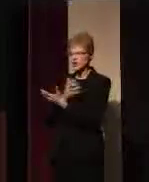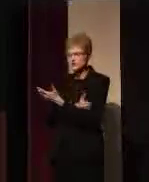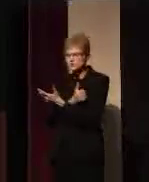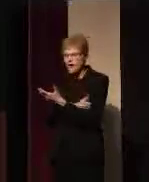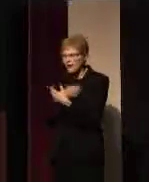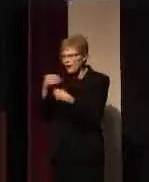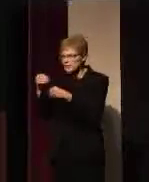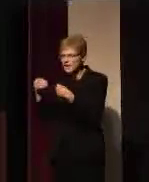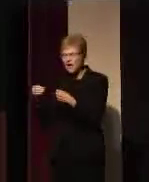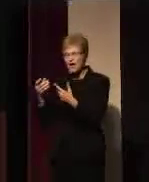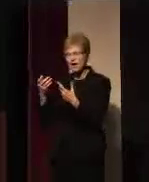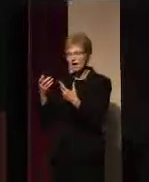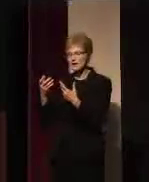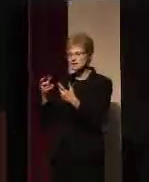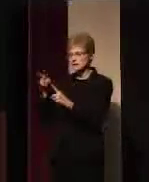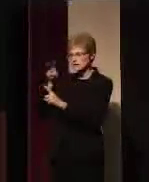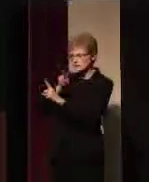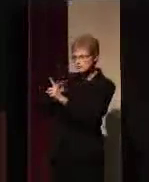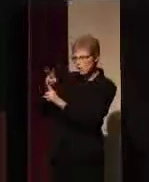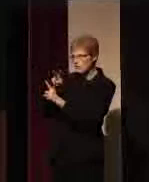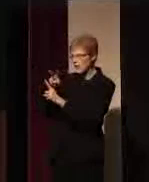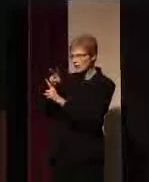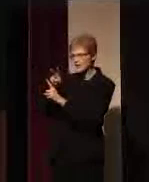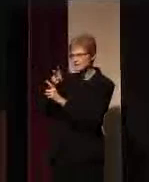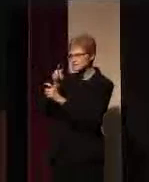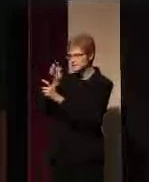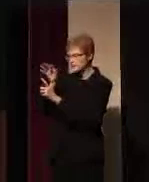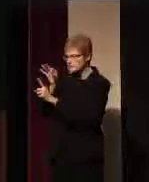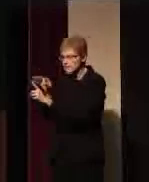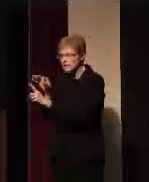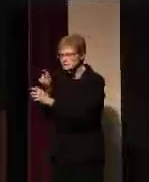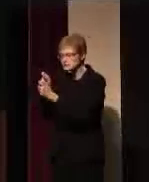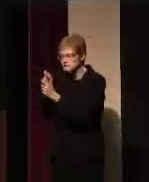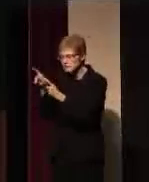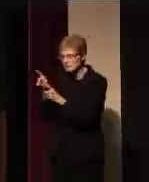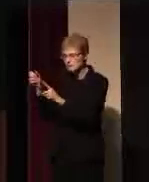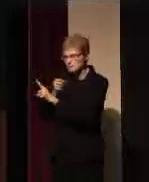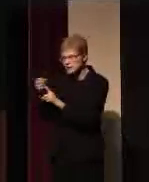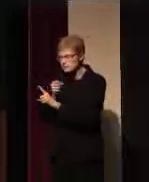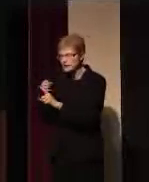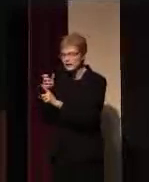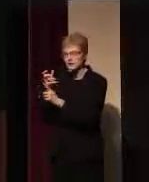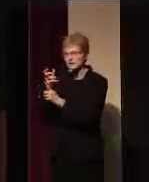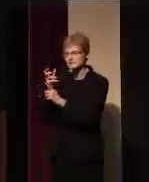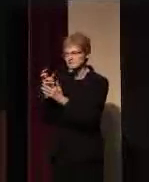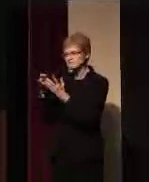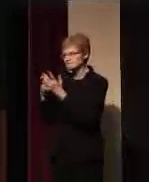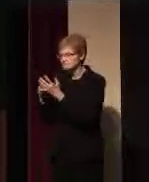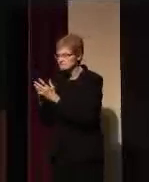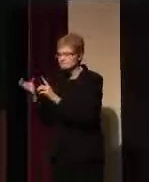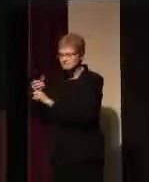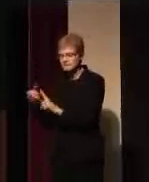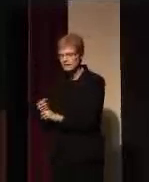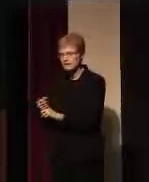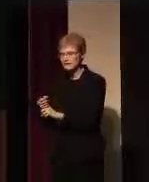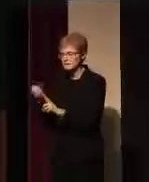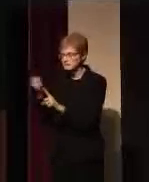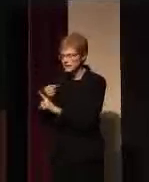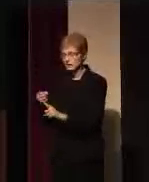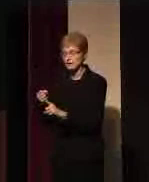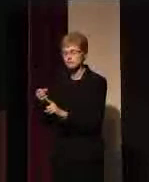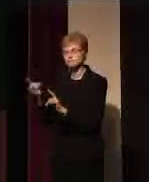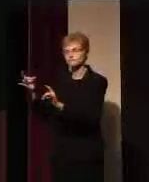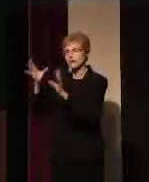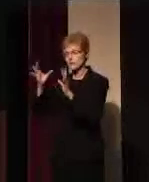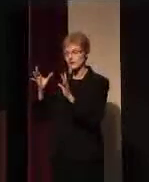drugs, profiling, beating people, all sorts of, it was something out of a movie that it was so outrageous. Mm-hmm. And it took that for